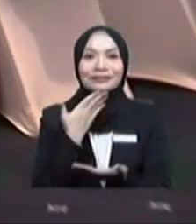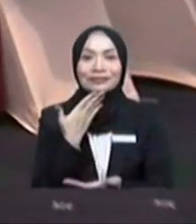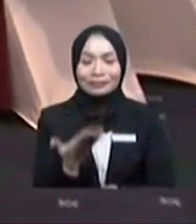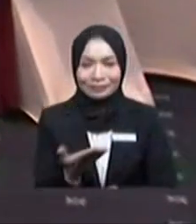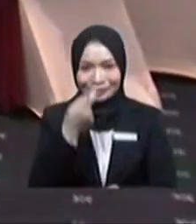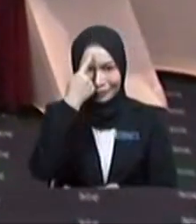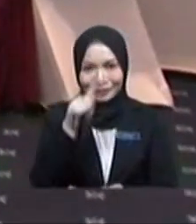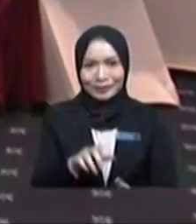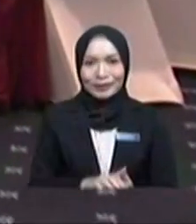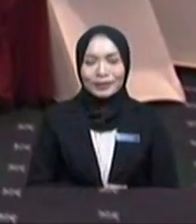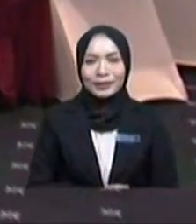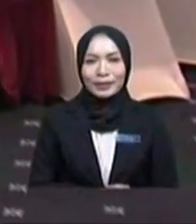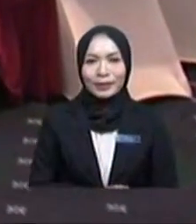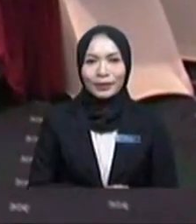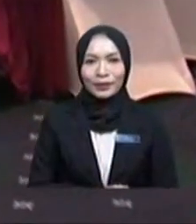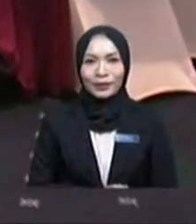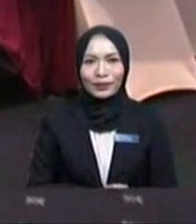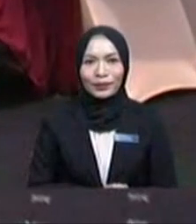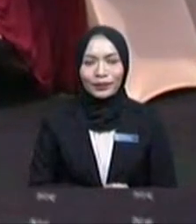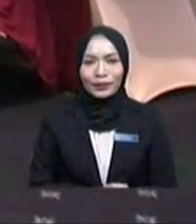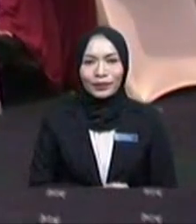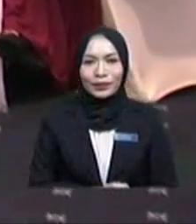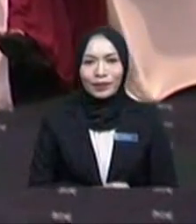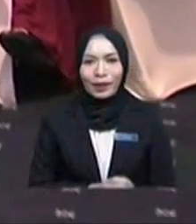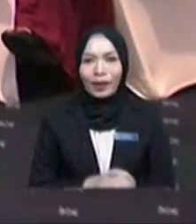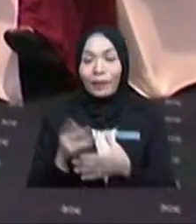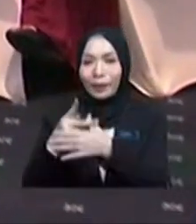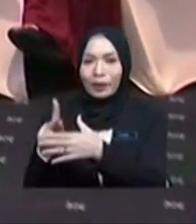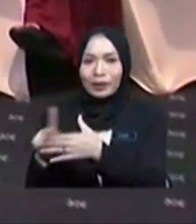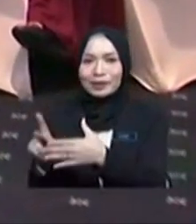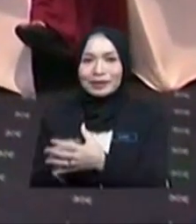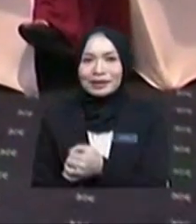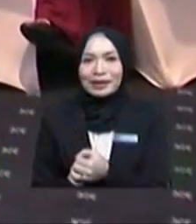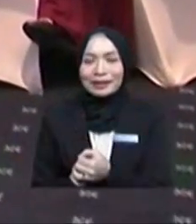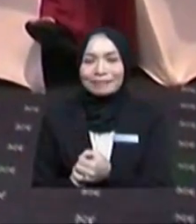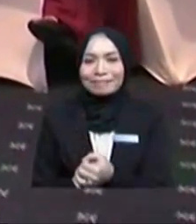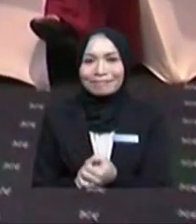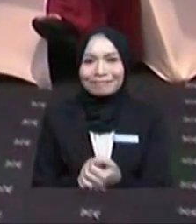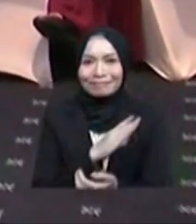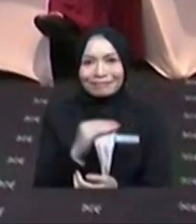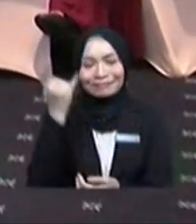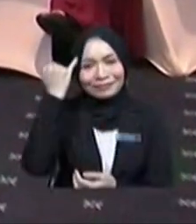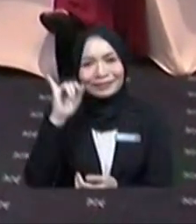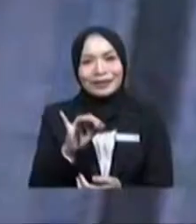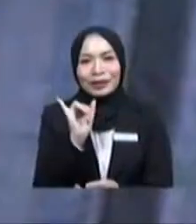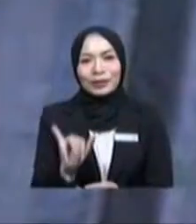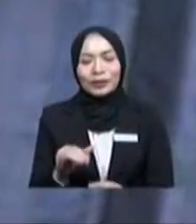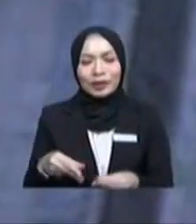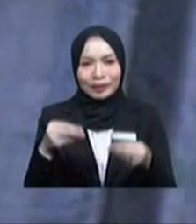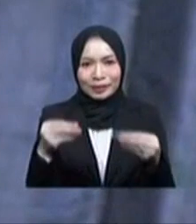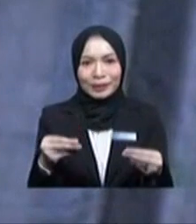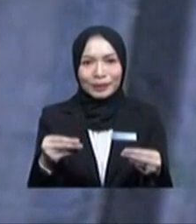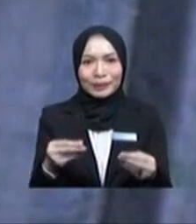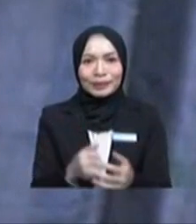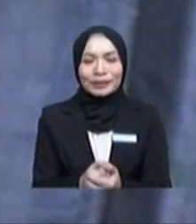your experiences, success stories, and best practices. And to all the participants, do take